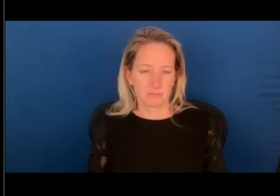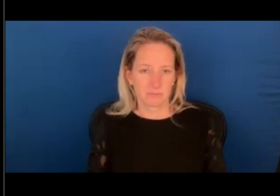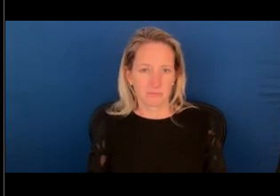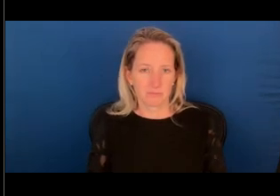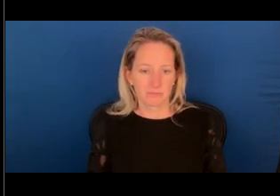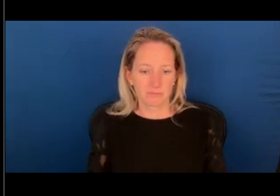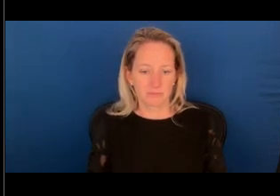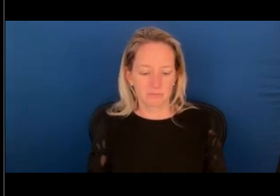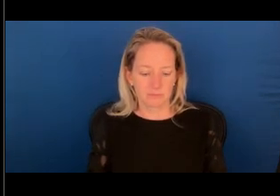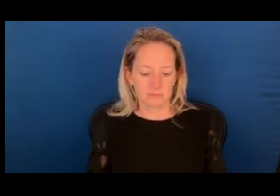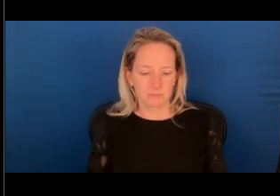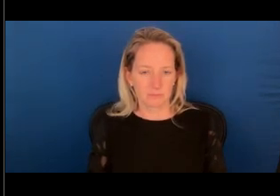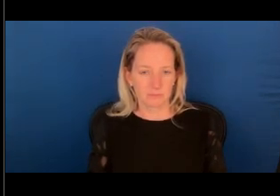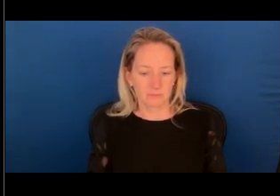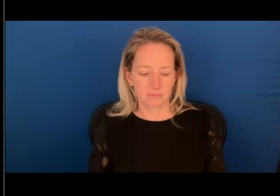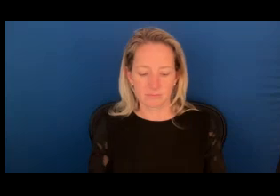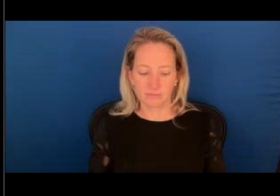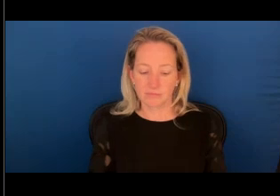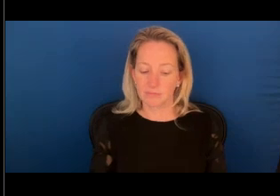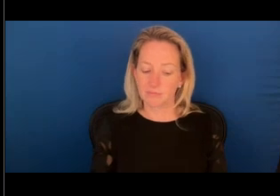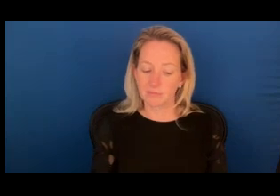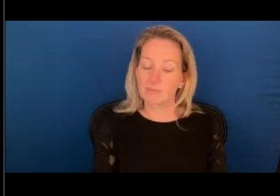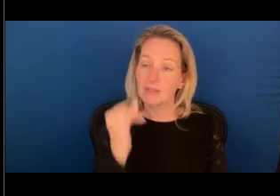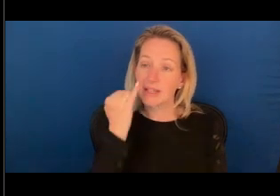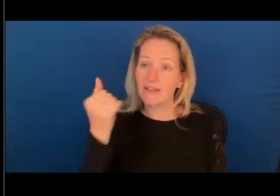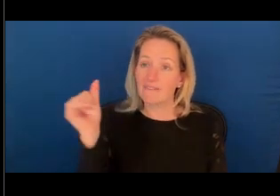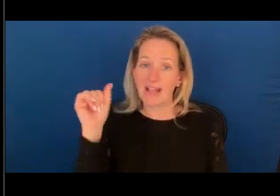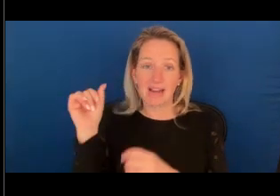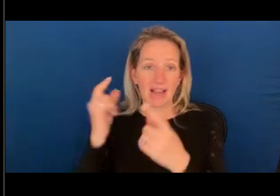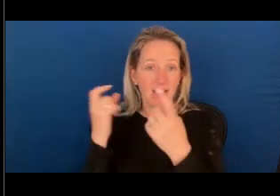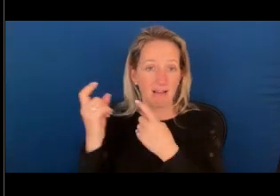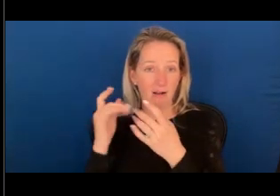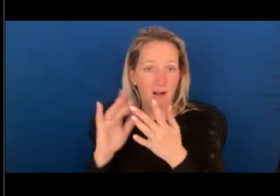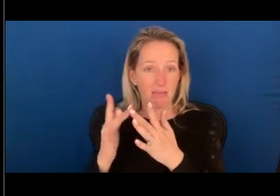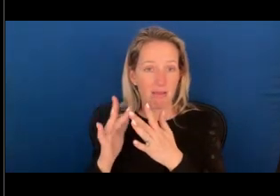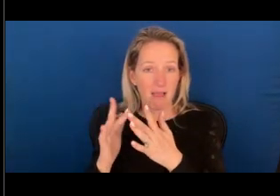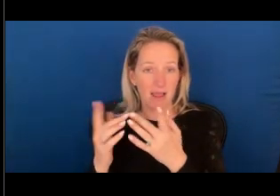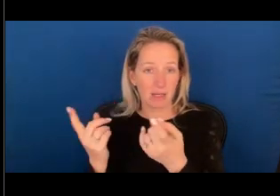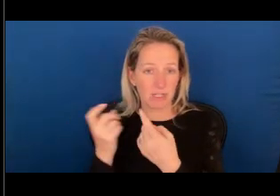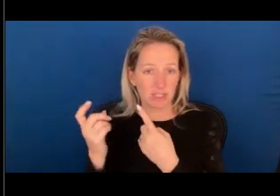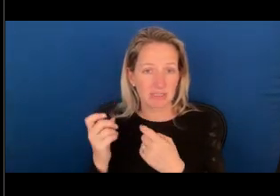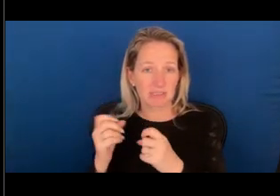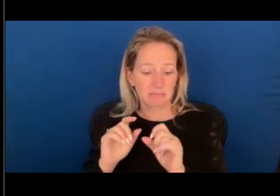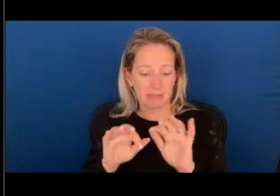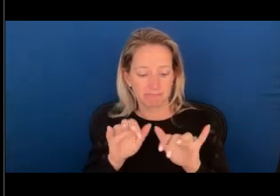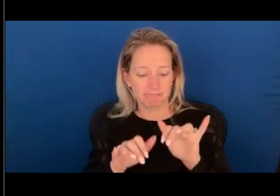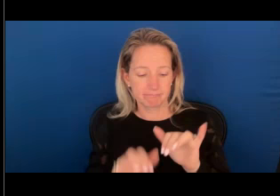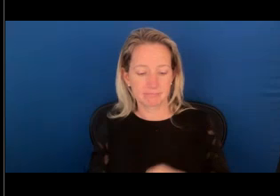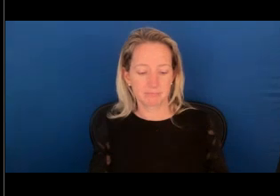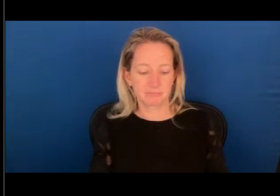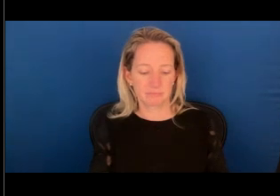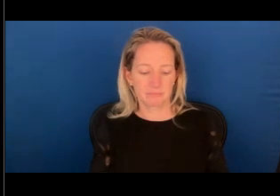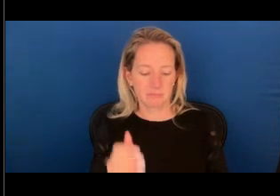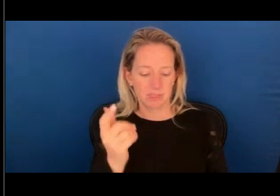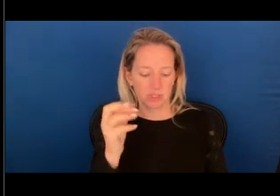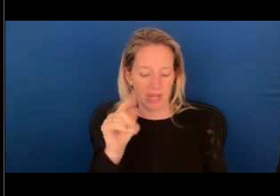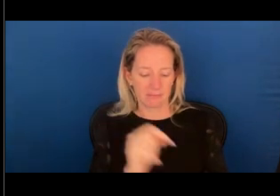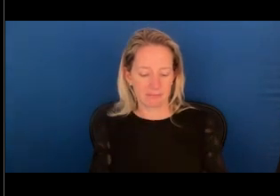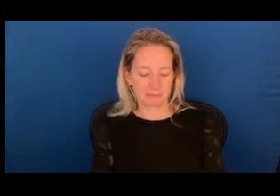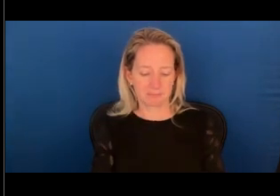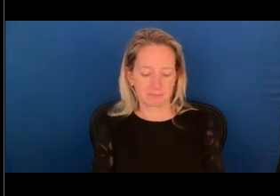If you have online questions, you can put them into the question box and we will get to them. We have some in-person questions as